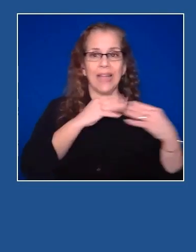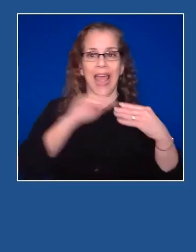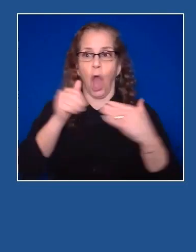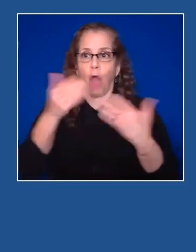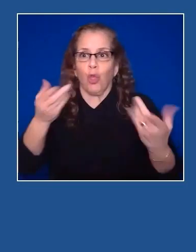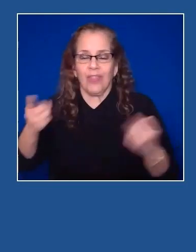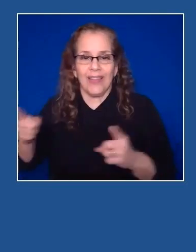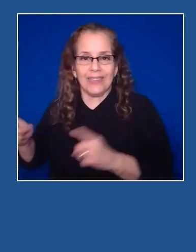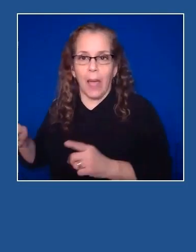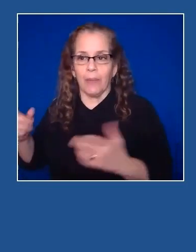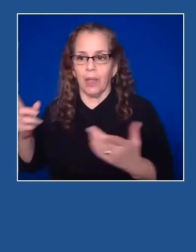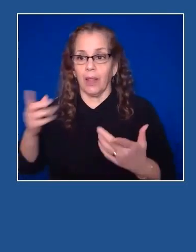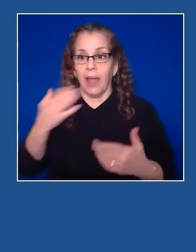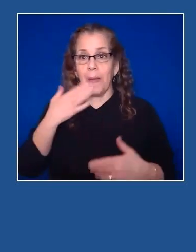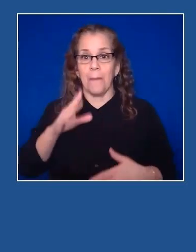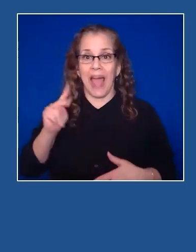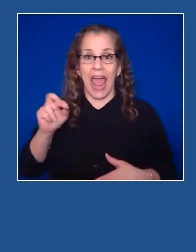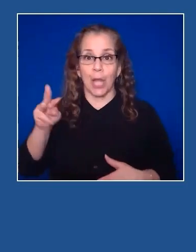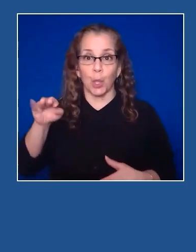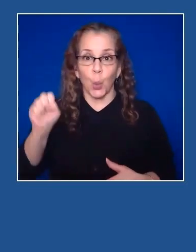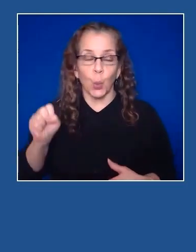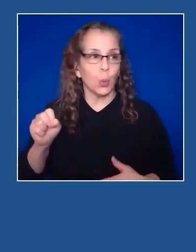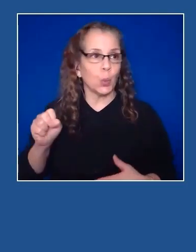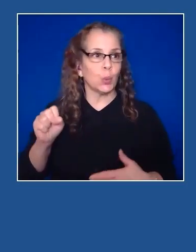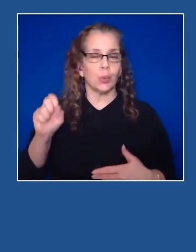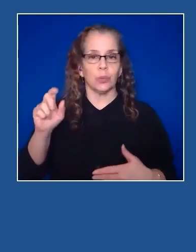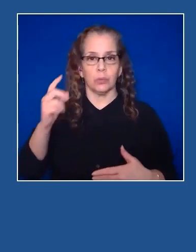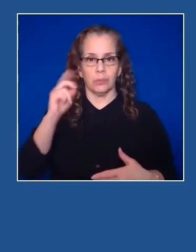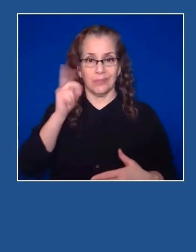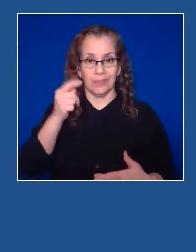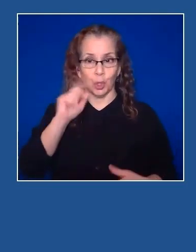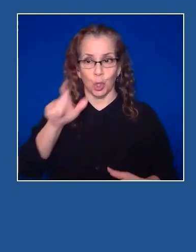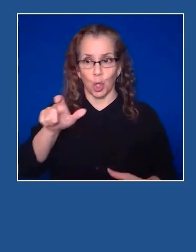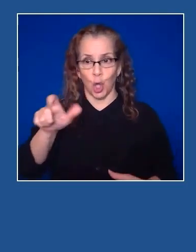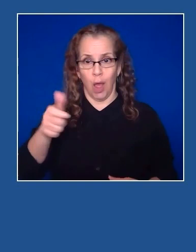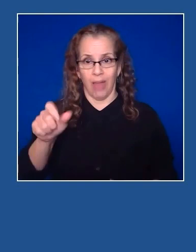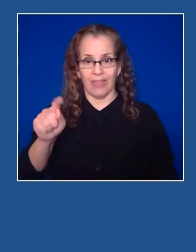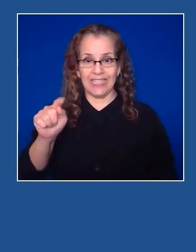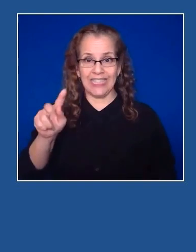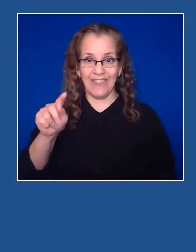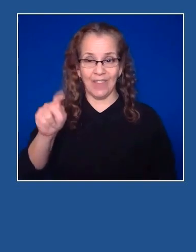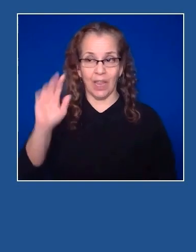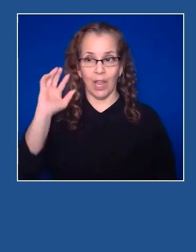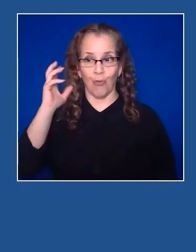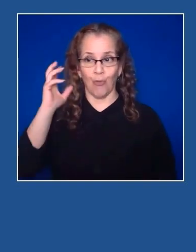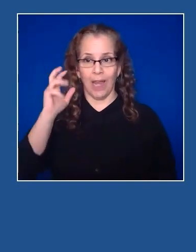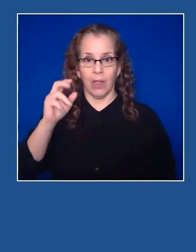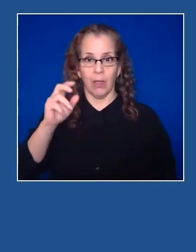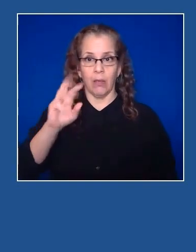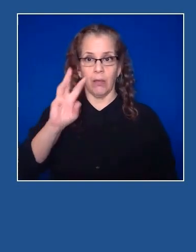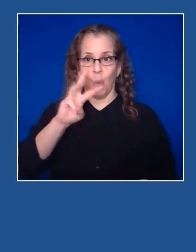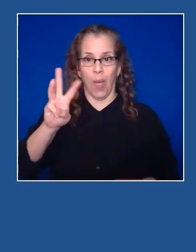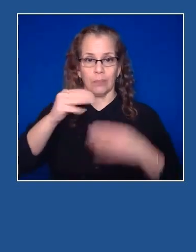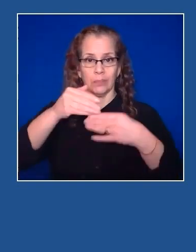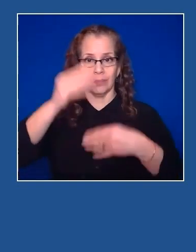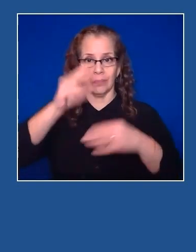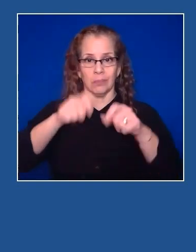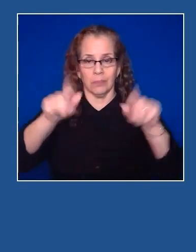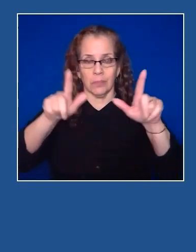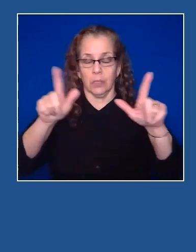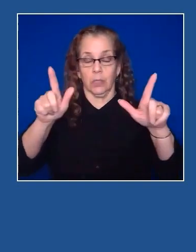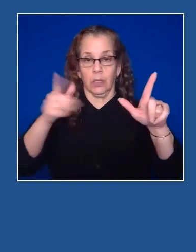bad news. Okay, bad news. Anybody turn on the radio or the television or open up the internet and see any bad news today? And